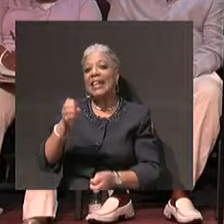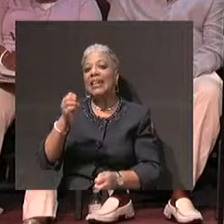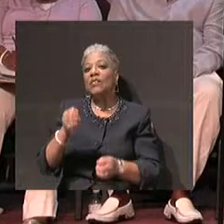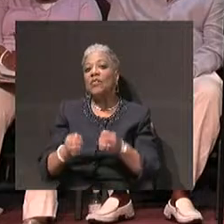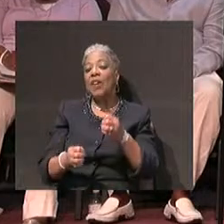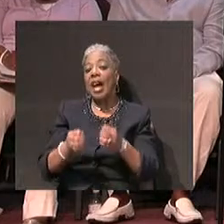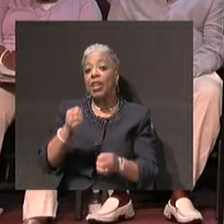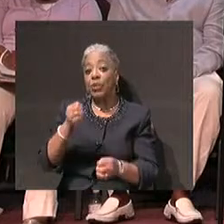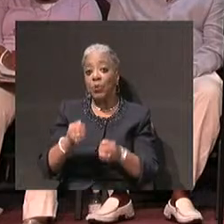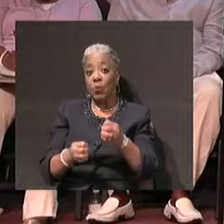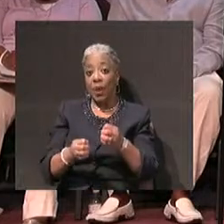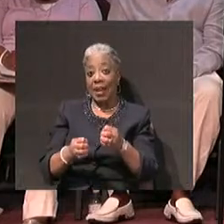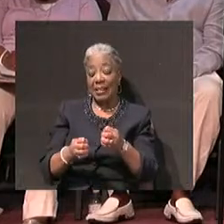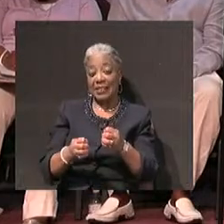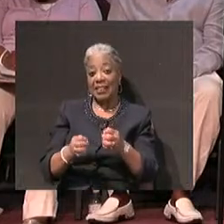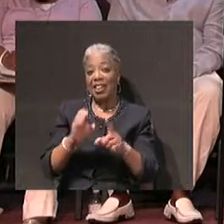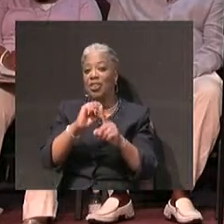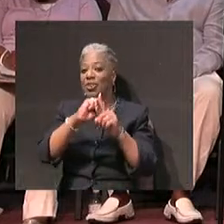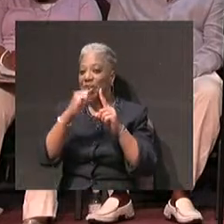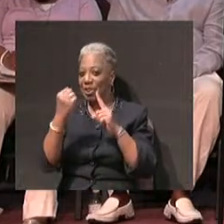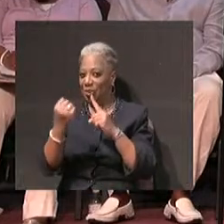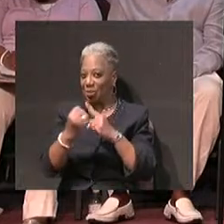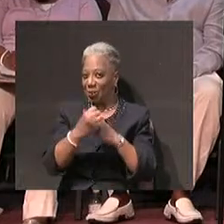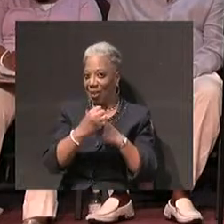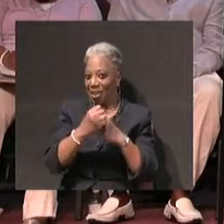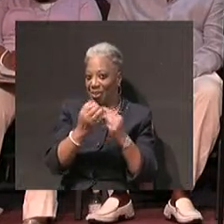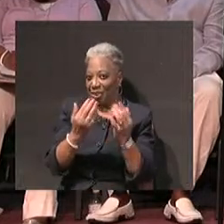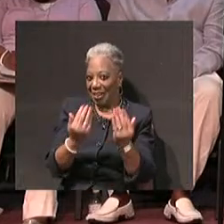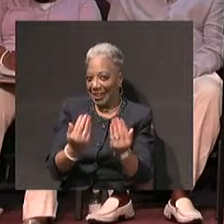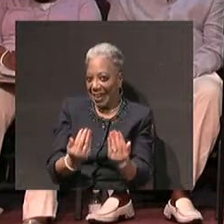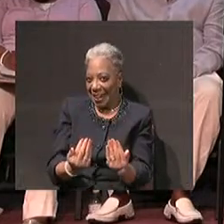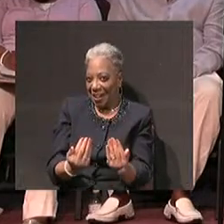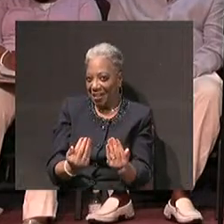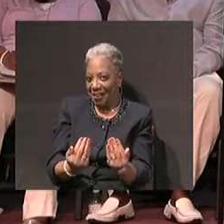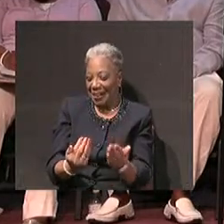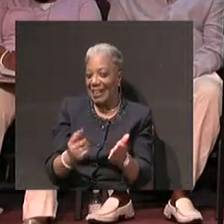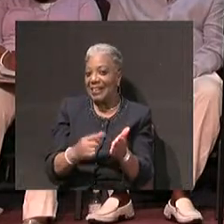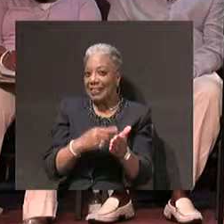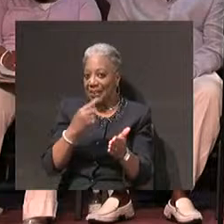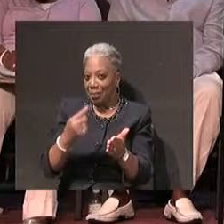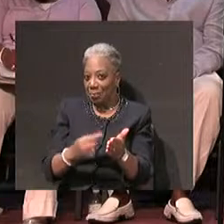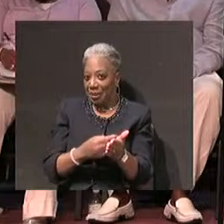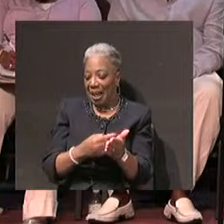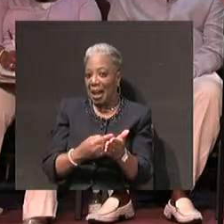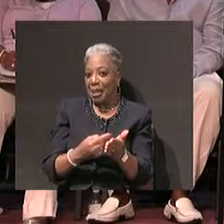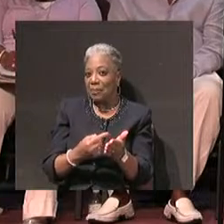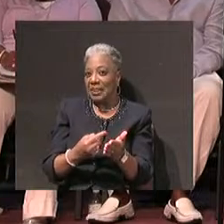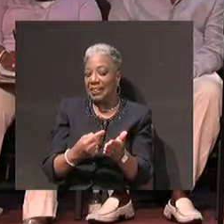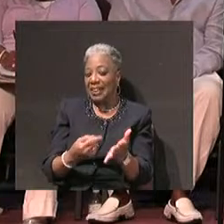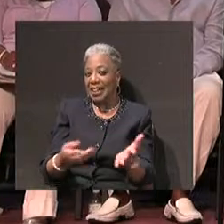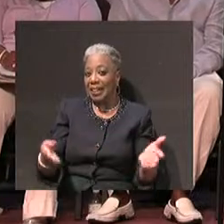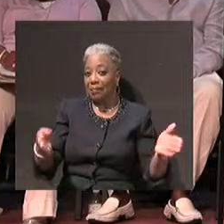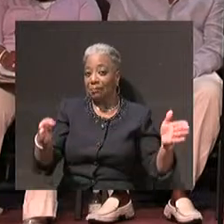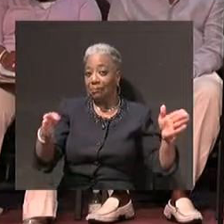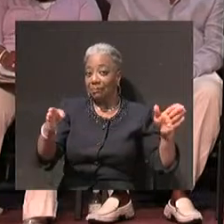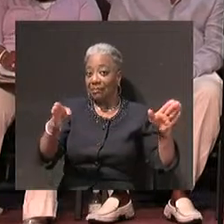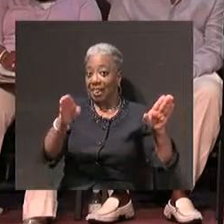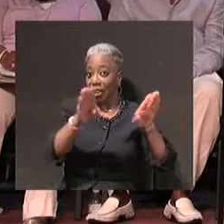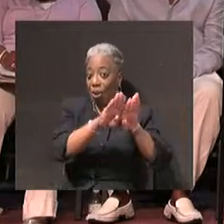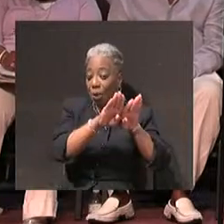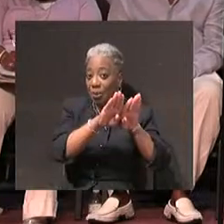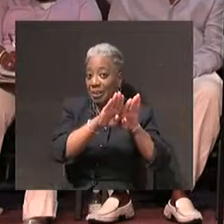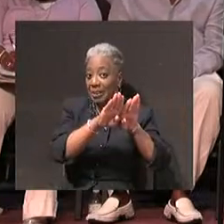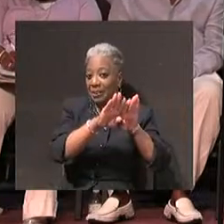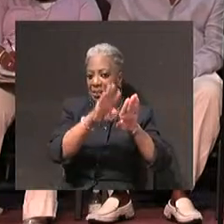life. Because sometimes God will shut a door because God is getting ready to open another door.